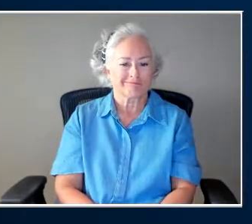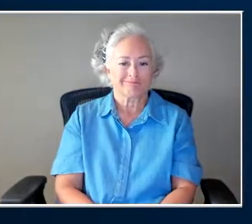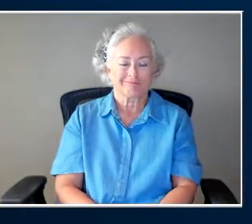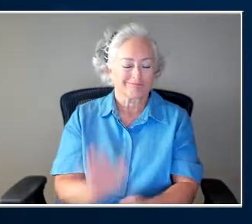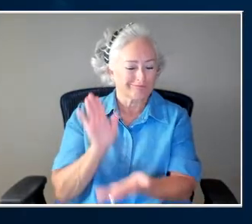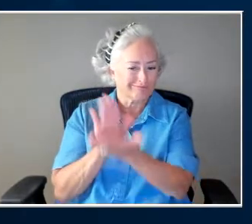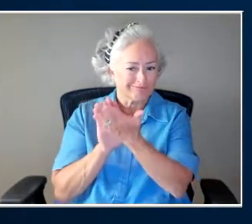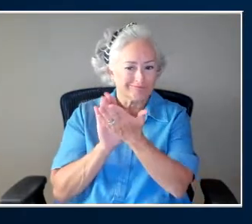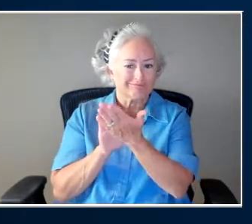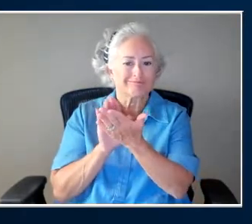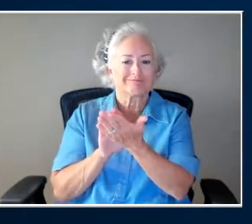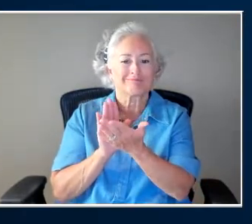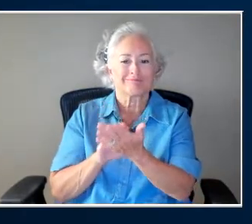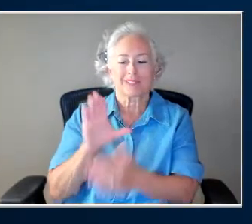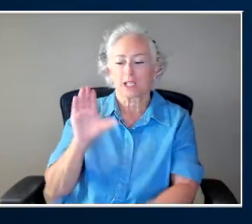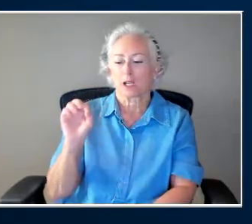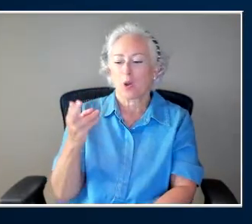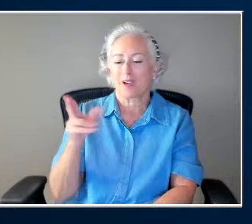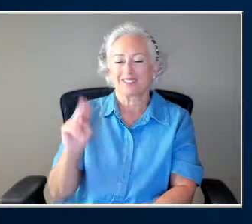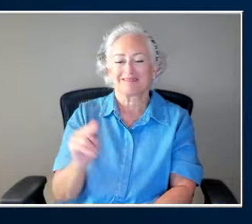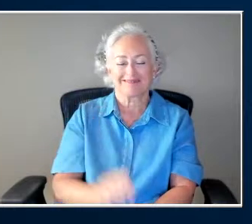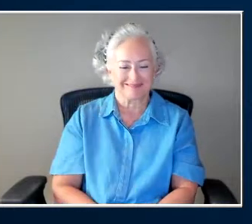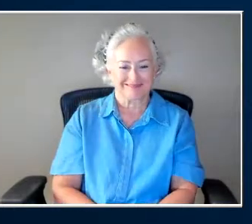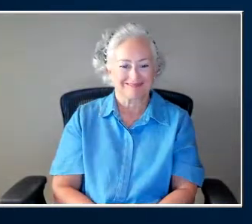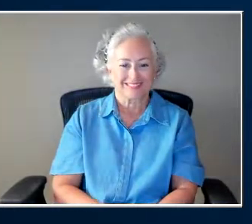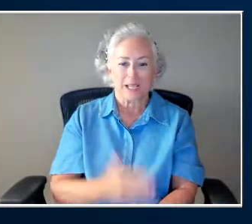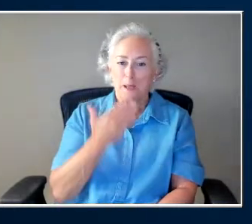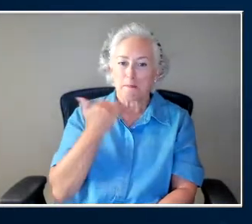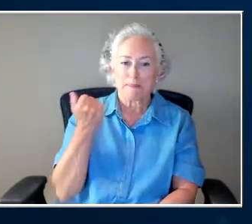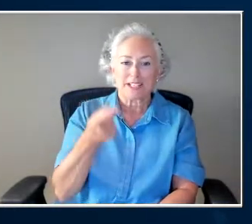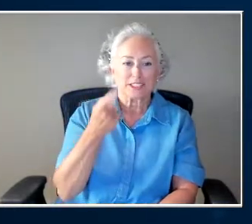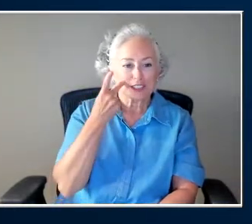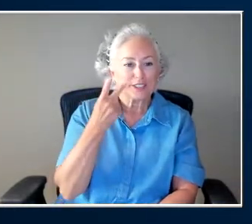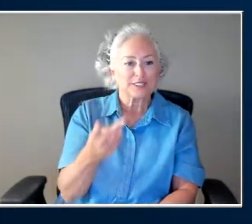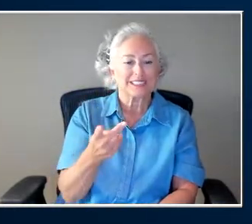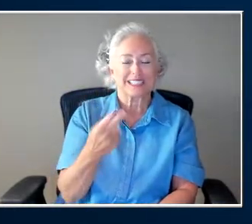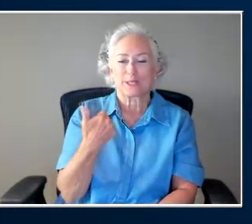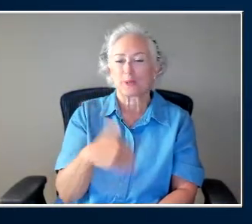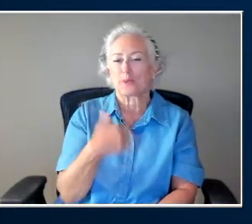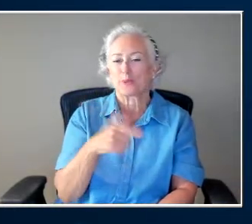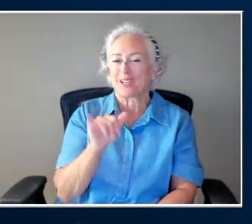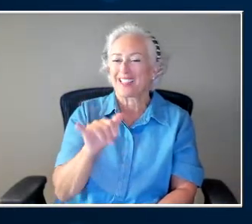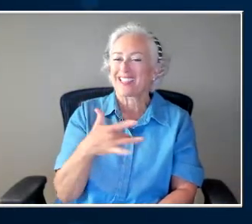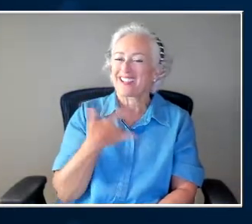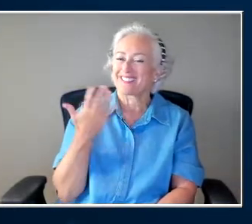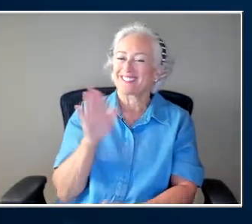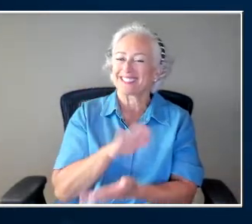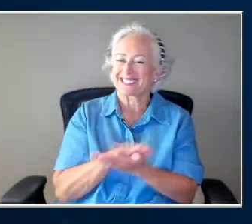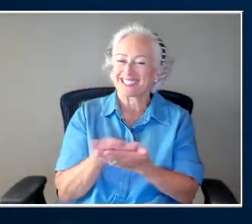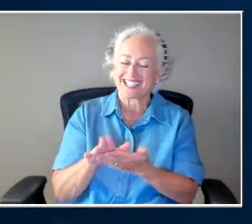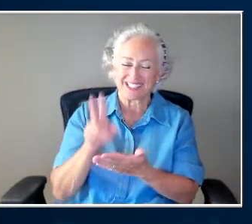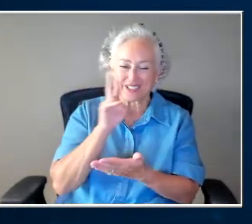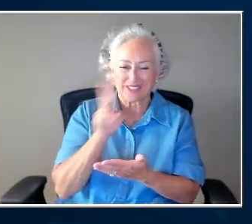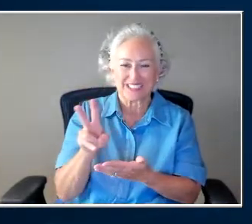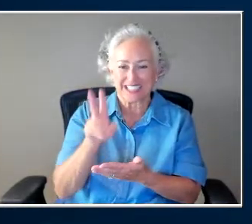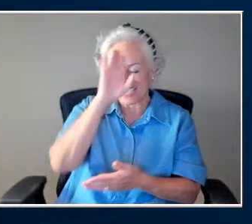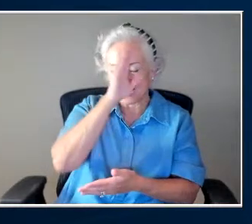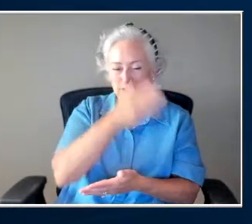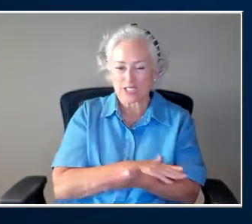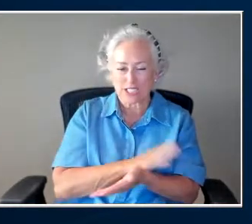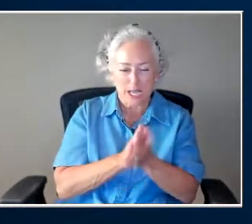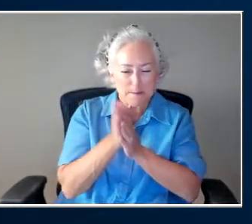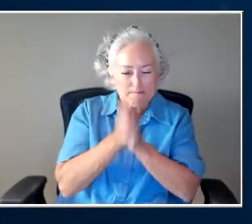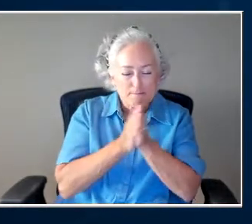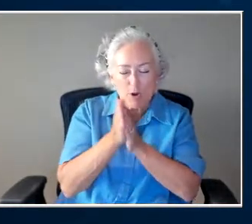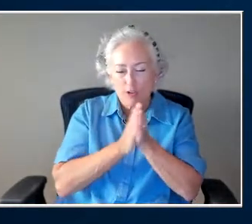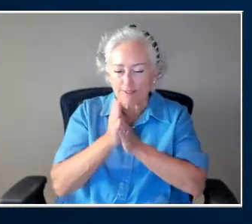him. Best you've seen, that's motivation. Angie, that must have felt nice to see your son so motivated and working so hard at